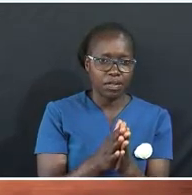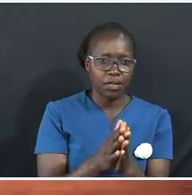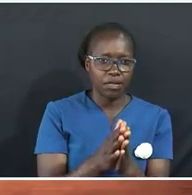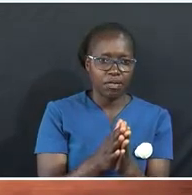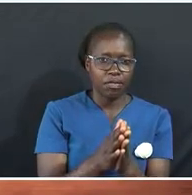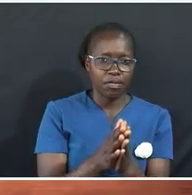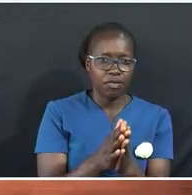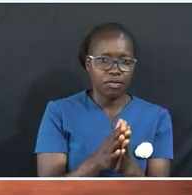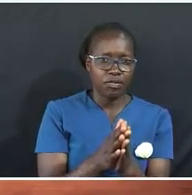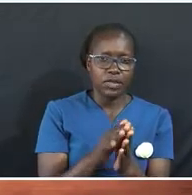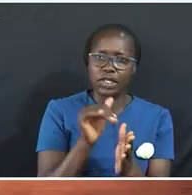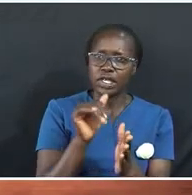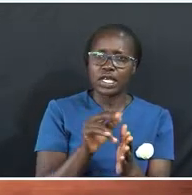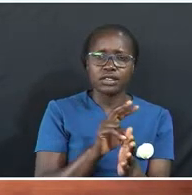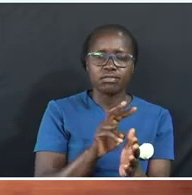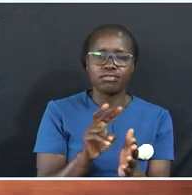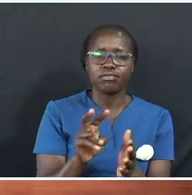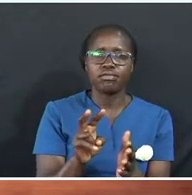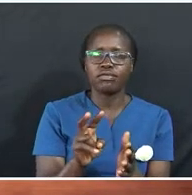Maybe, can you look there?